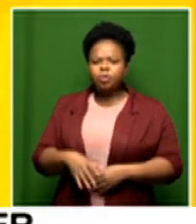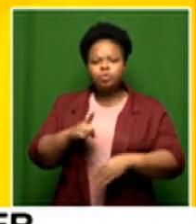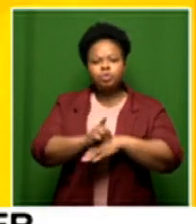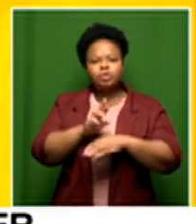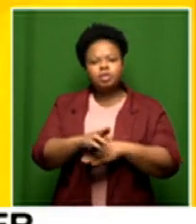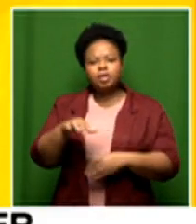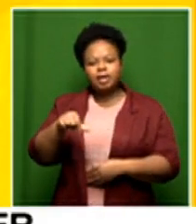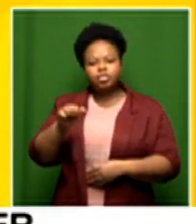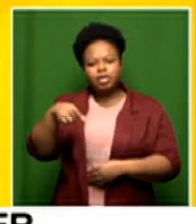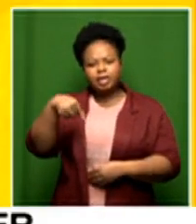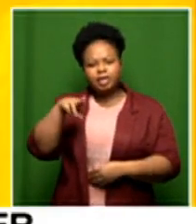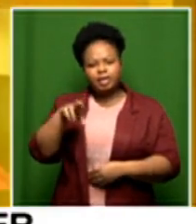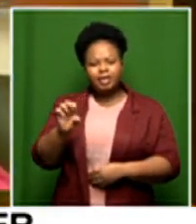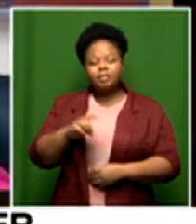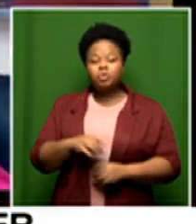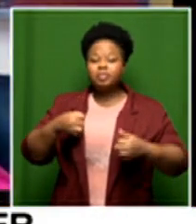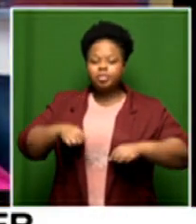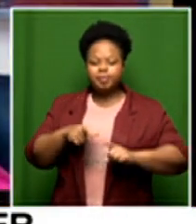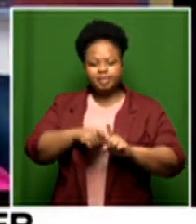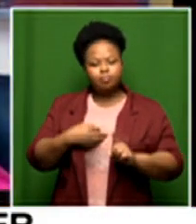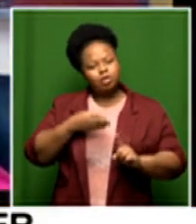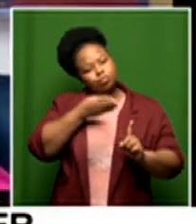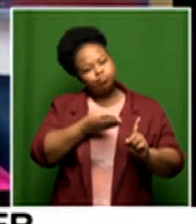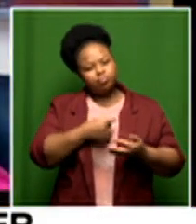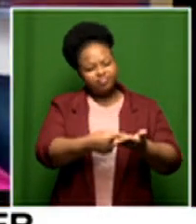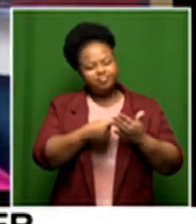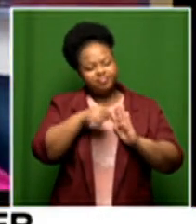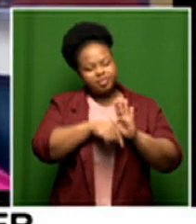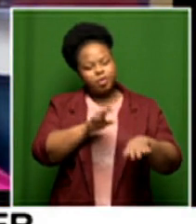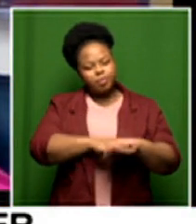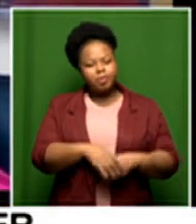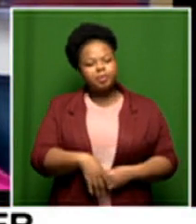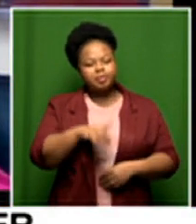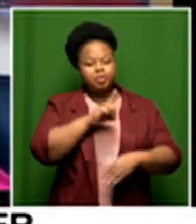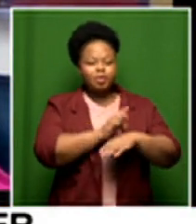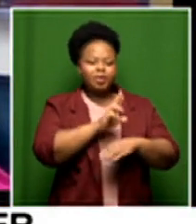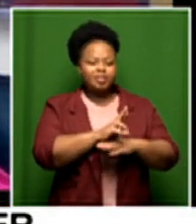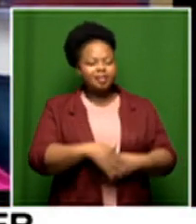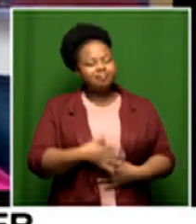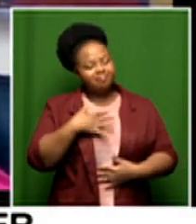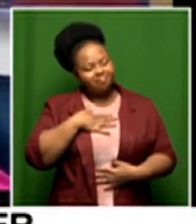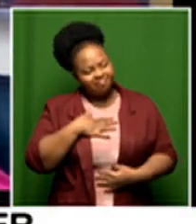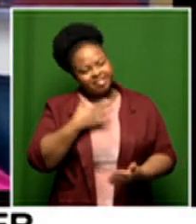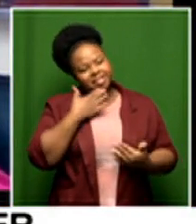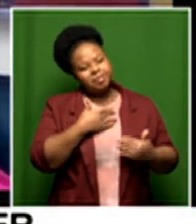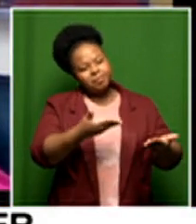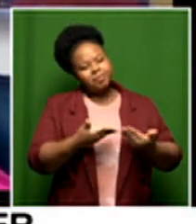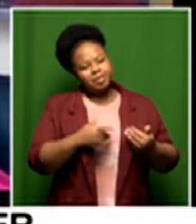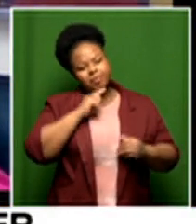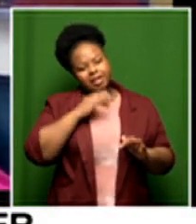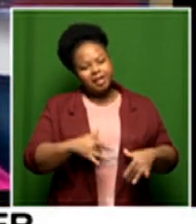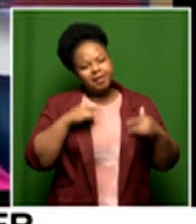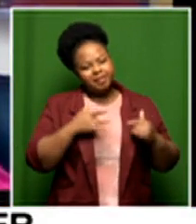Angelique Coetzee is the chairperson of the association, and she joins us now to discuss this. Dr. Coetzee, as always, a pleasure to speak to you. Welcome to Morning